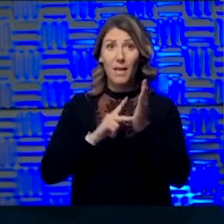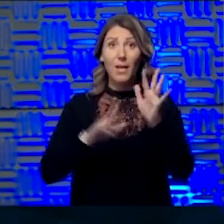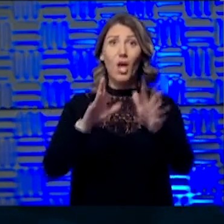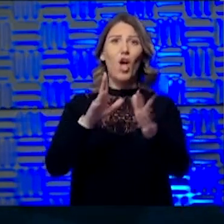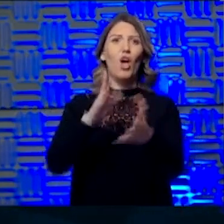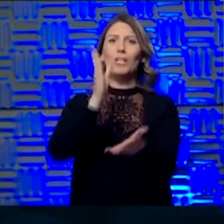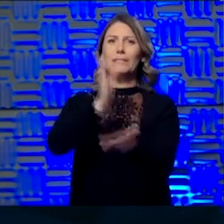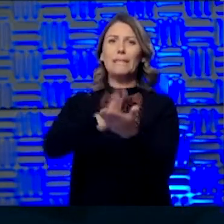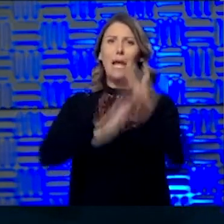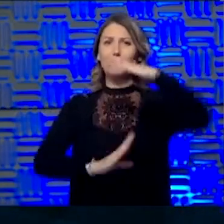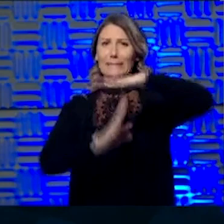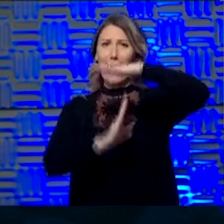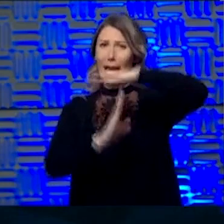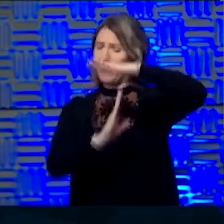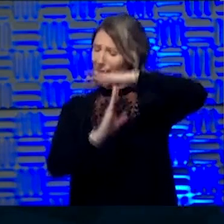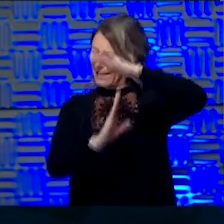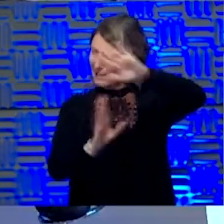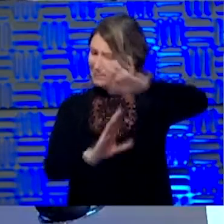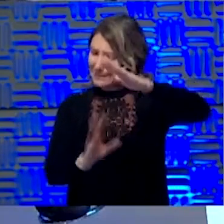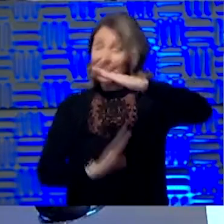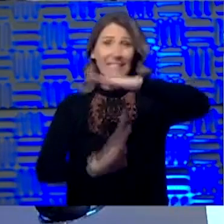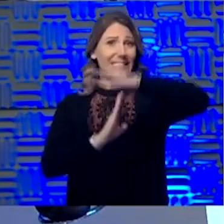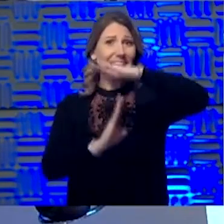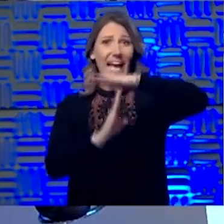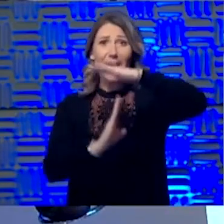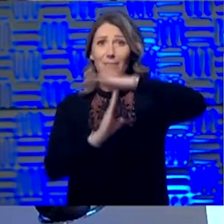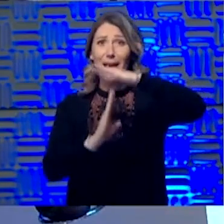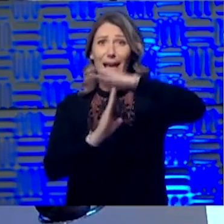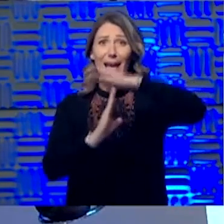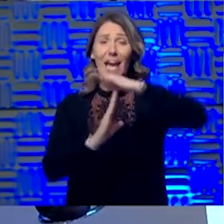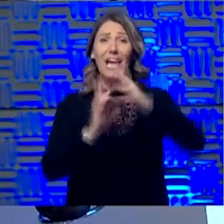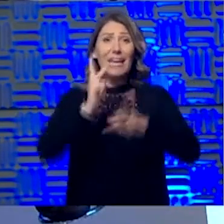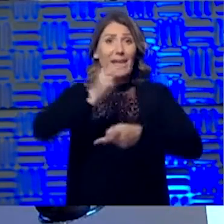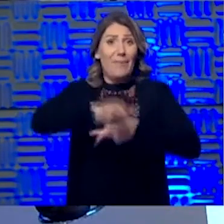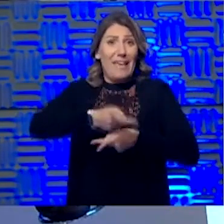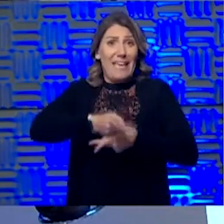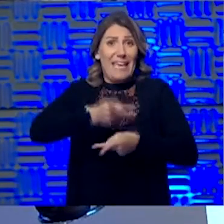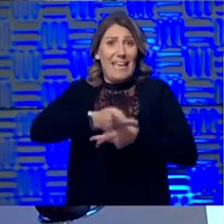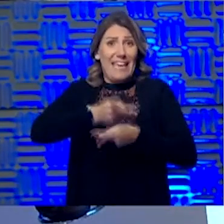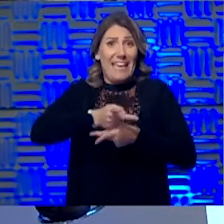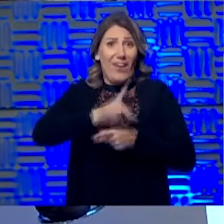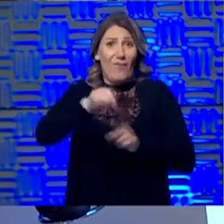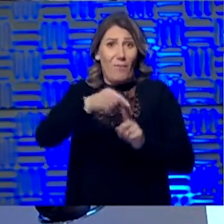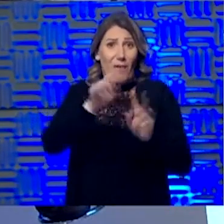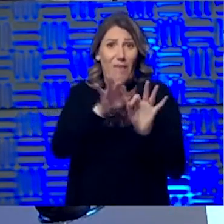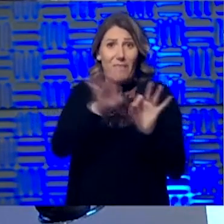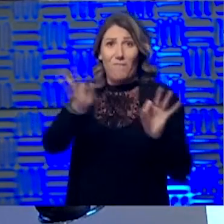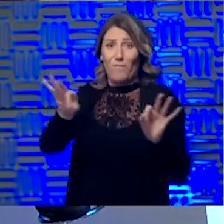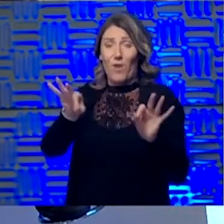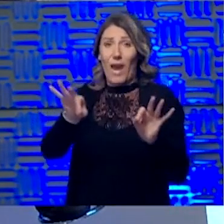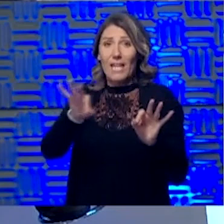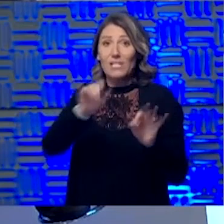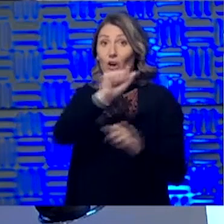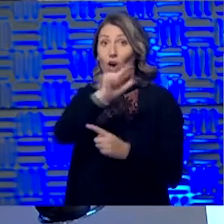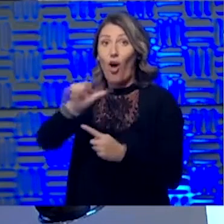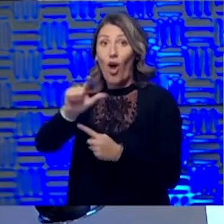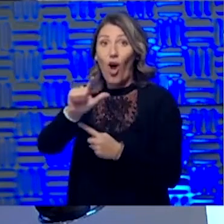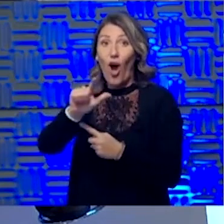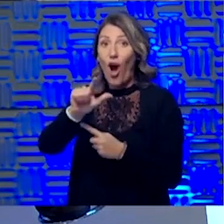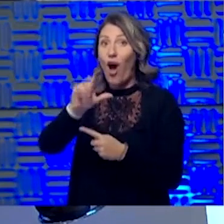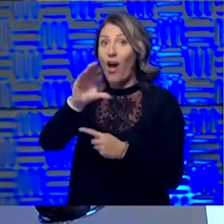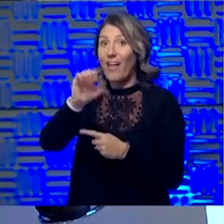maintain social distancing? Time out, Nate. Let's be careful about that phrase, all clear. Let's just say.